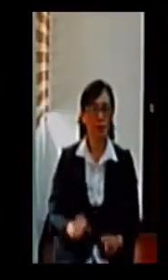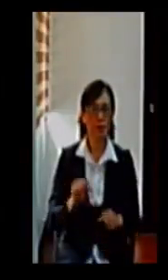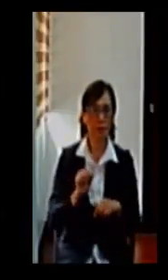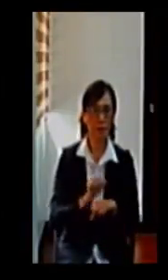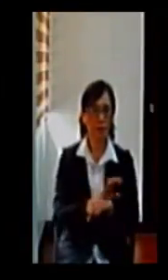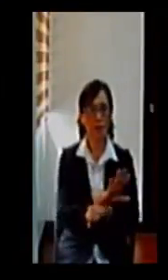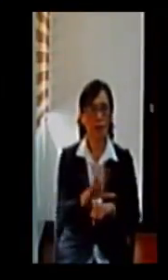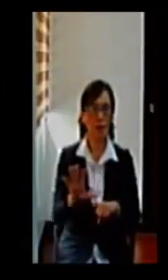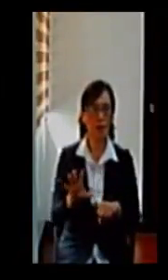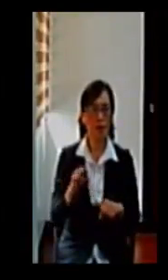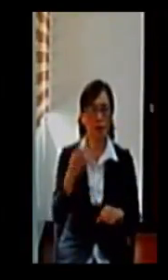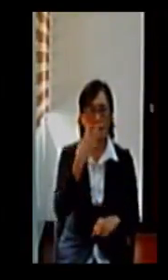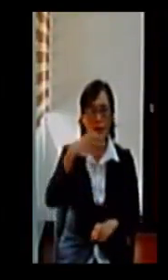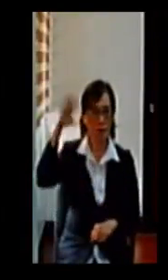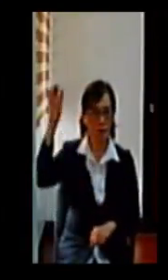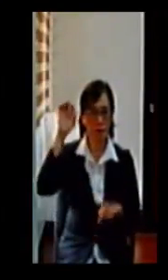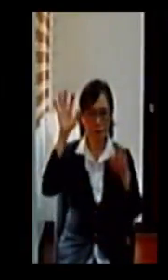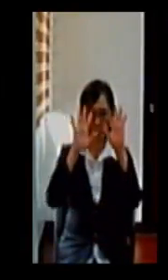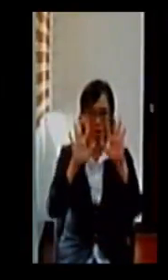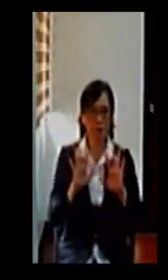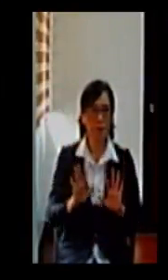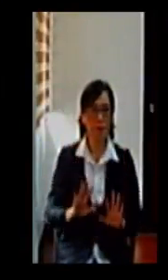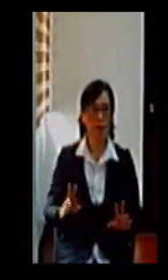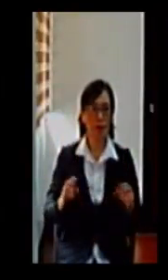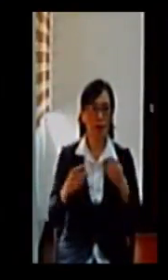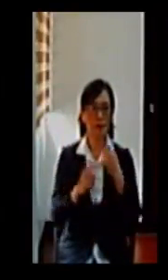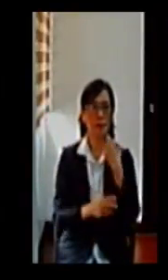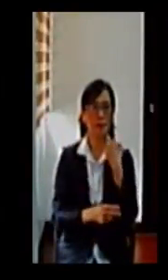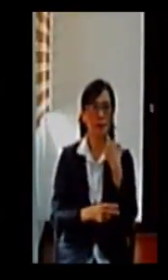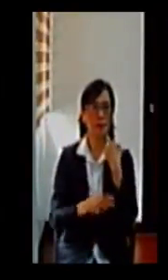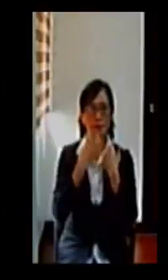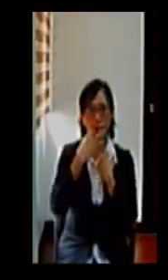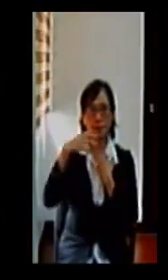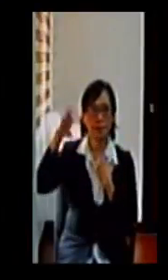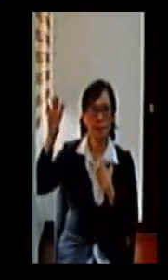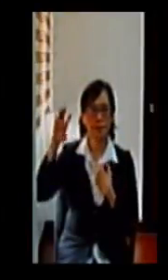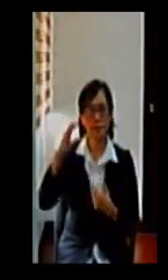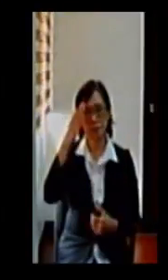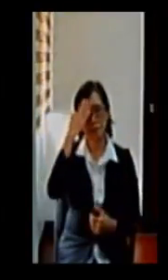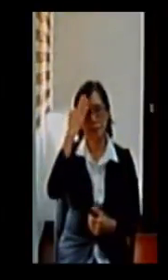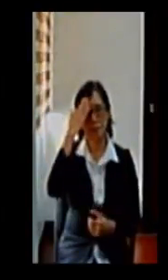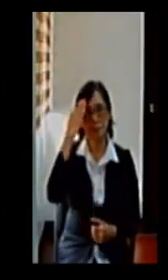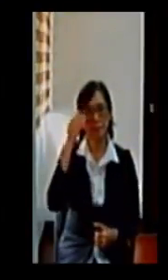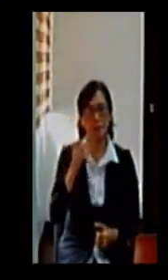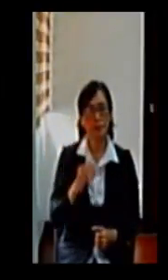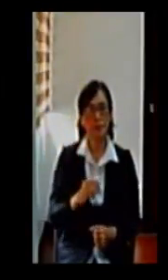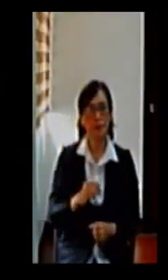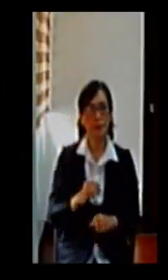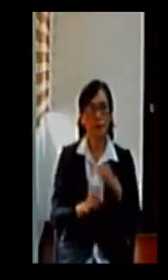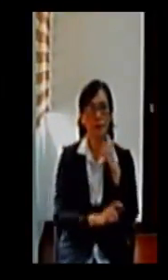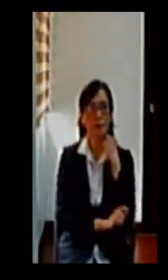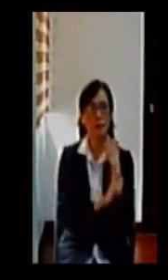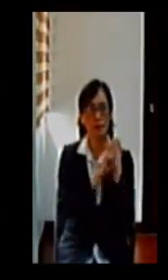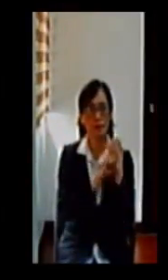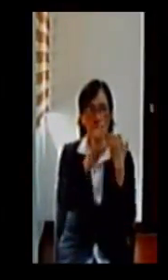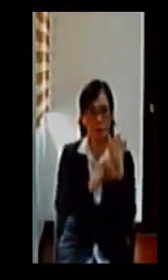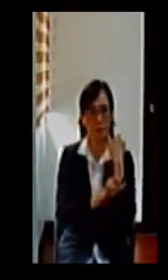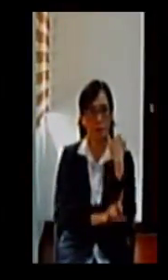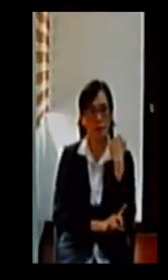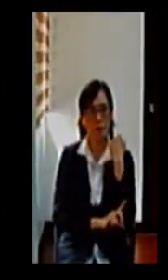sun, rain, temperature, humidity. And as you know, it's the temperature is lower